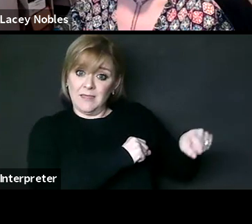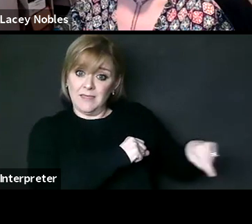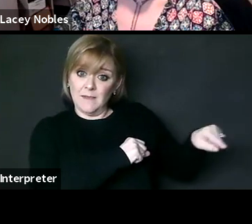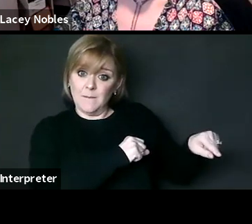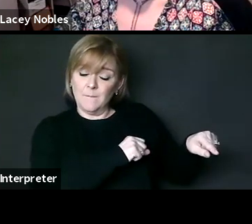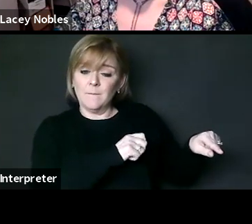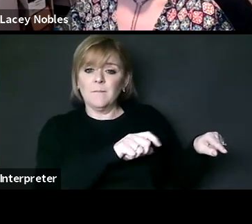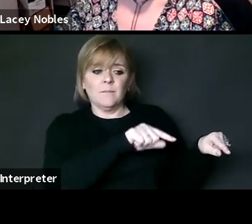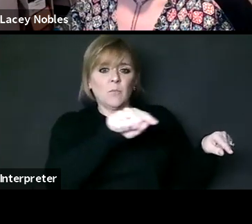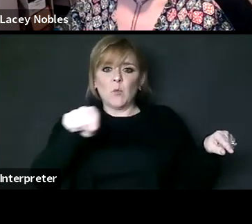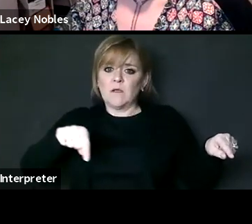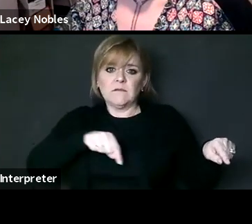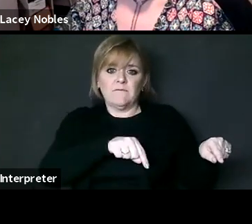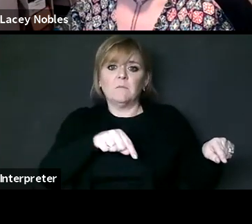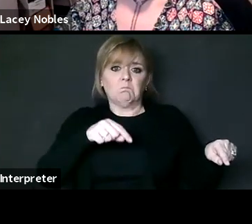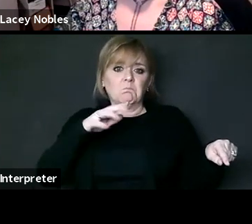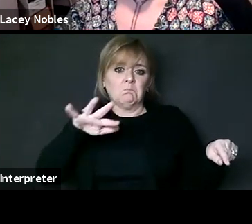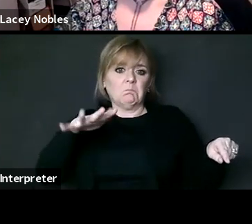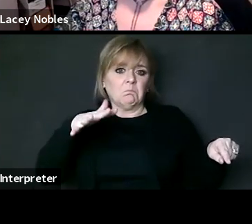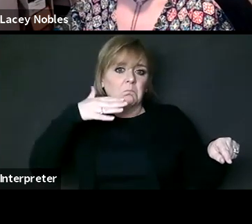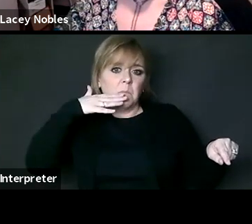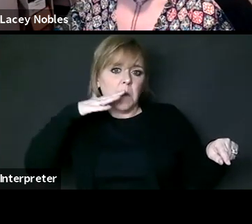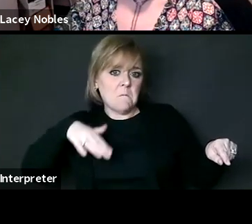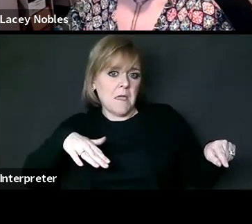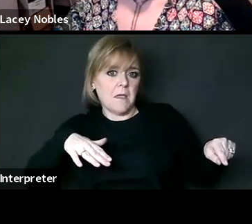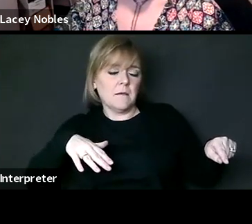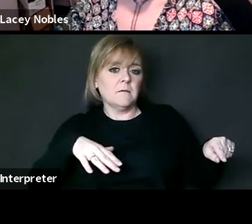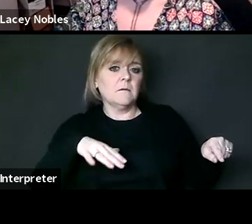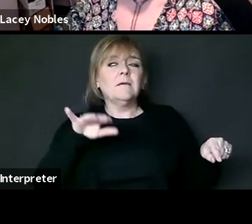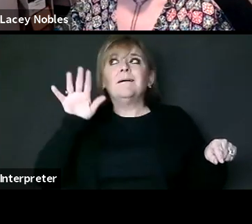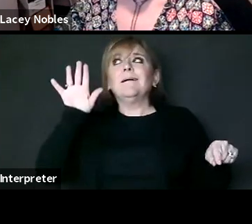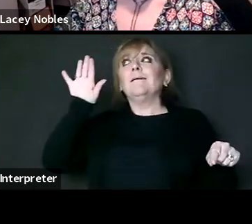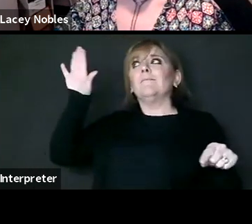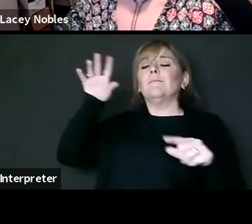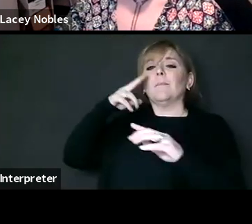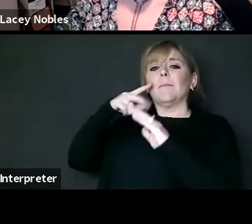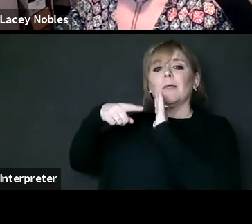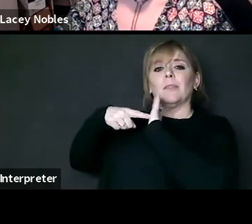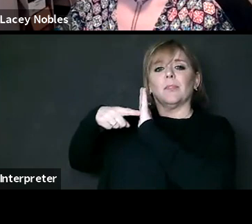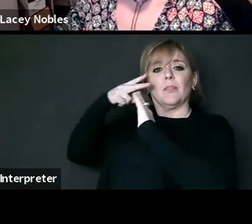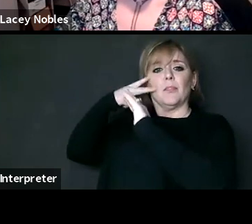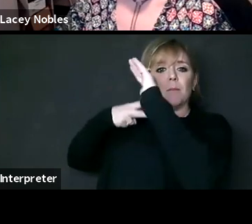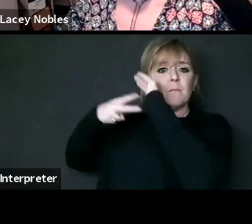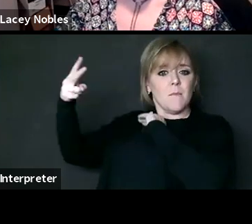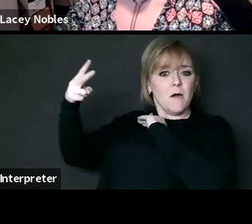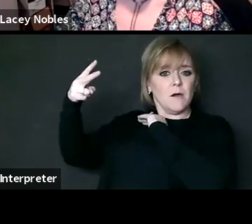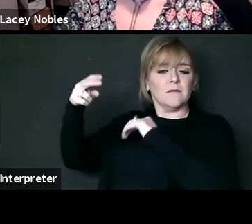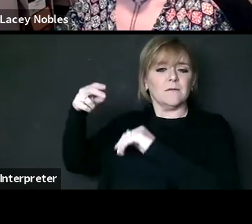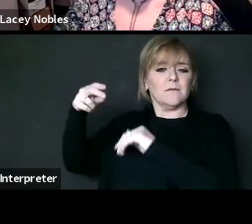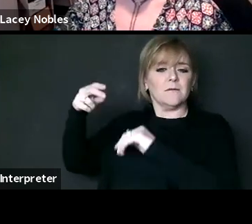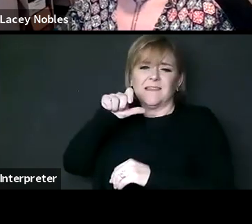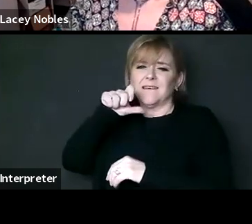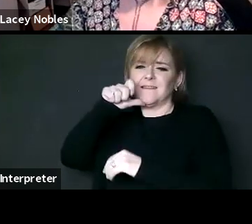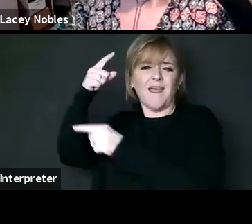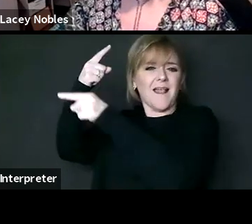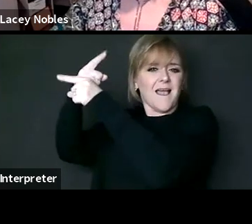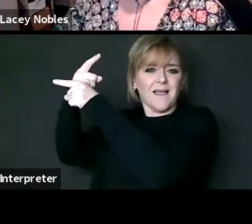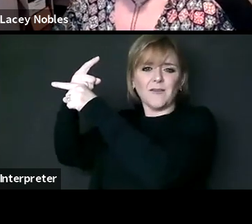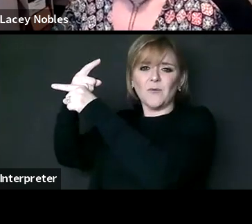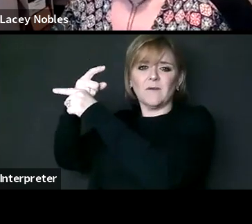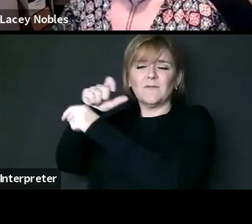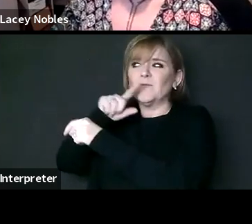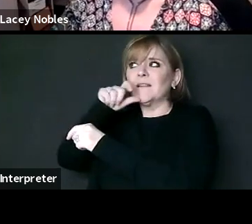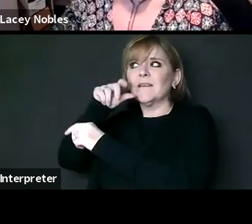be so bad. But the models are not very predictive of what Lubbock is out here in